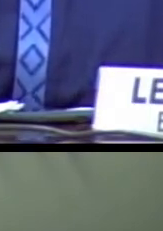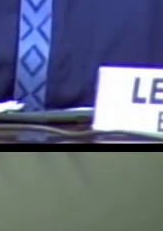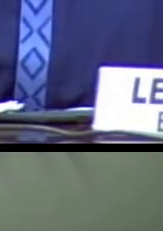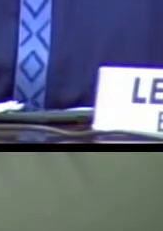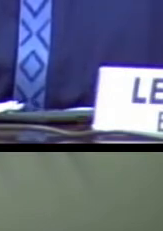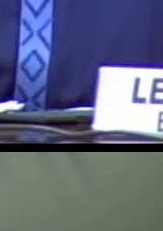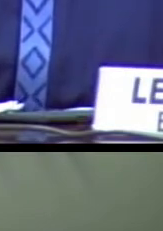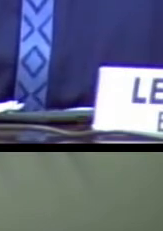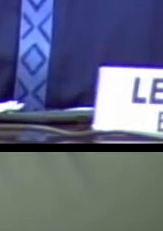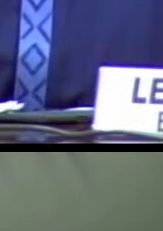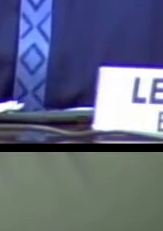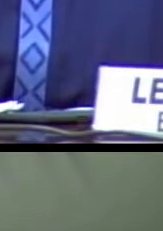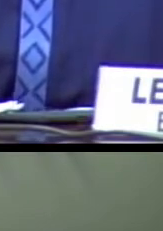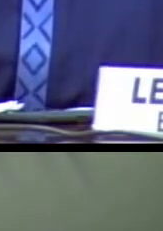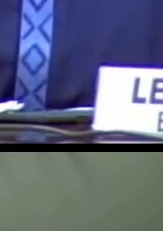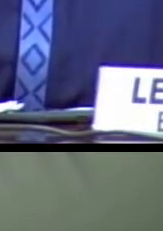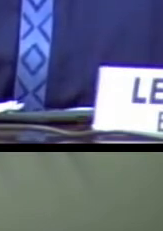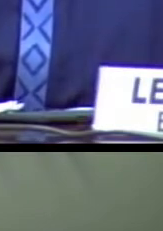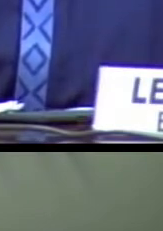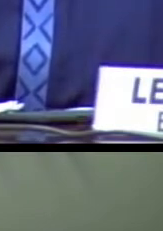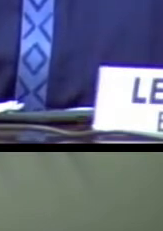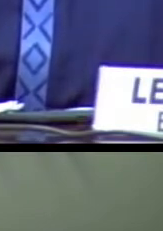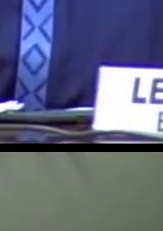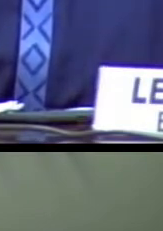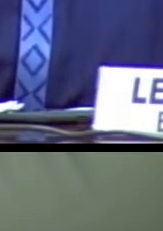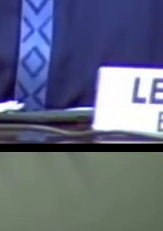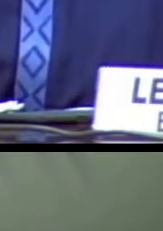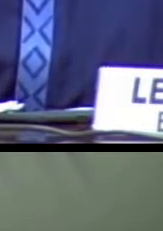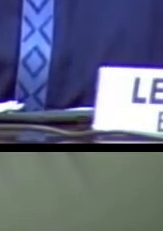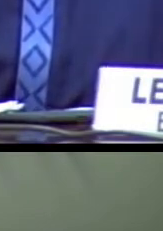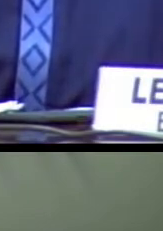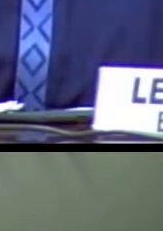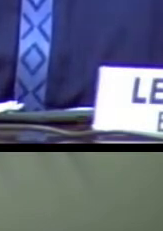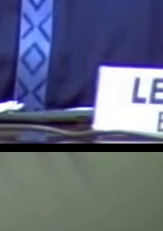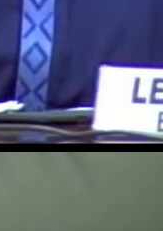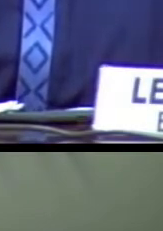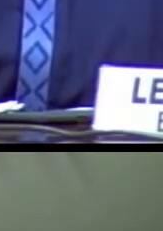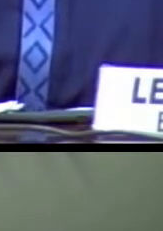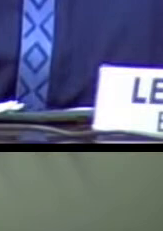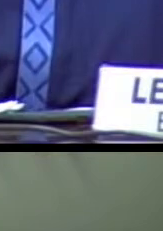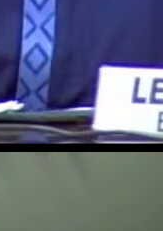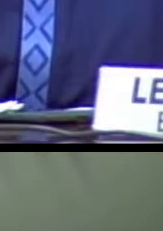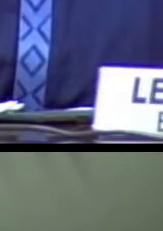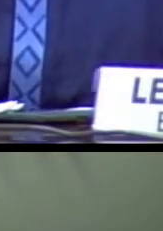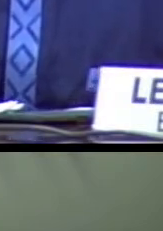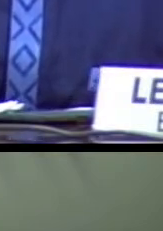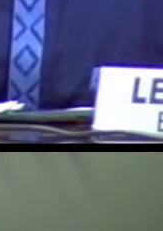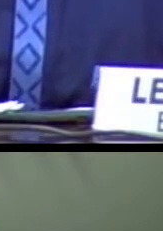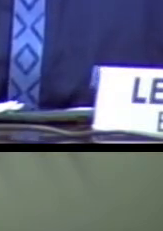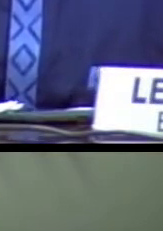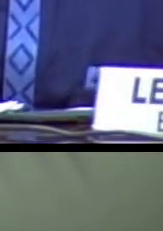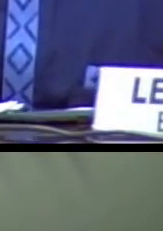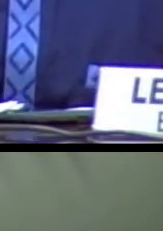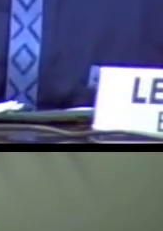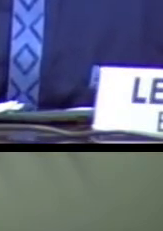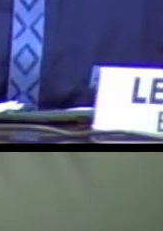I can tell you that even in your rules of engagement, this is murder. Rules